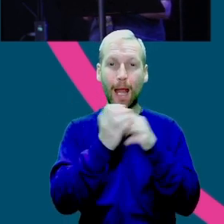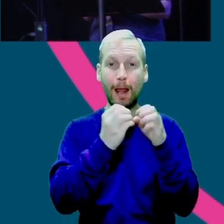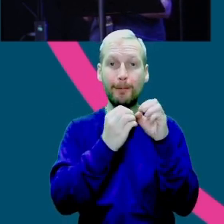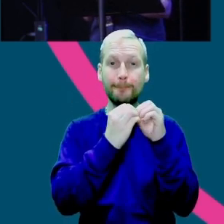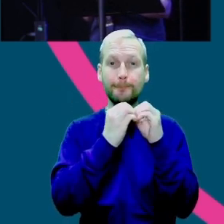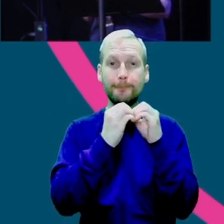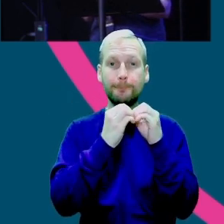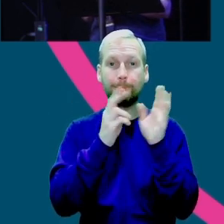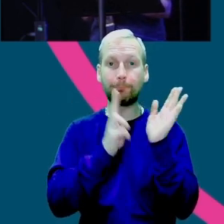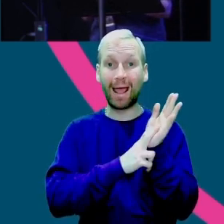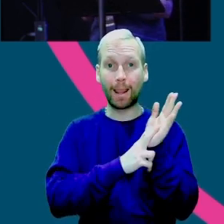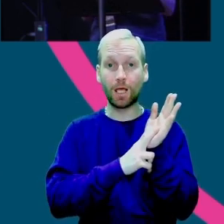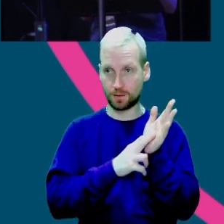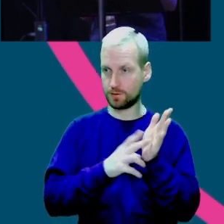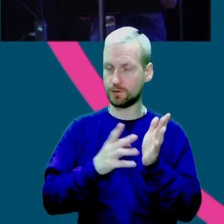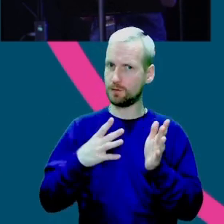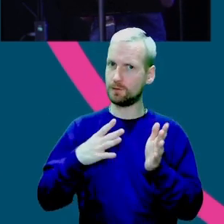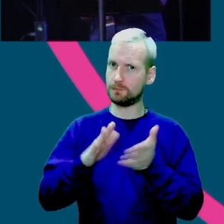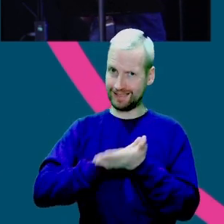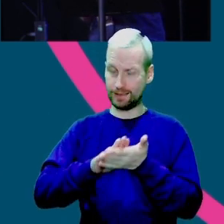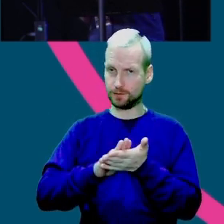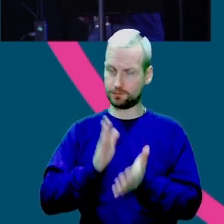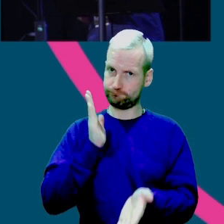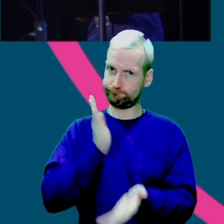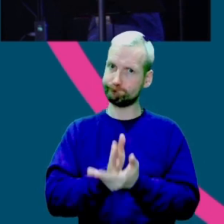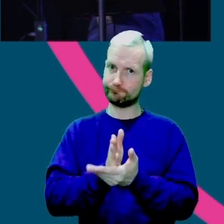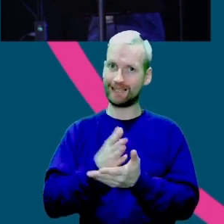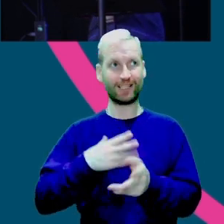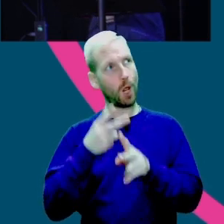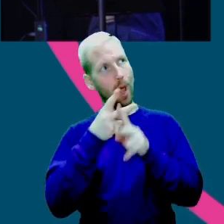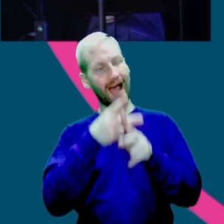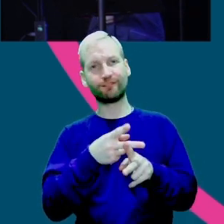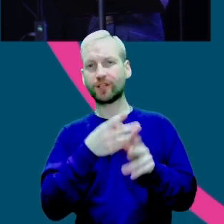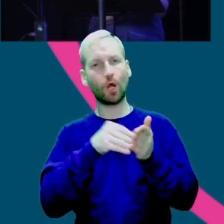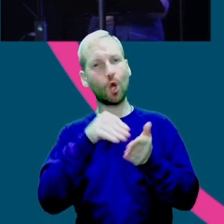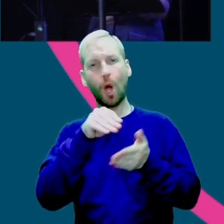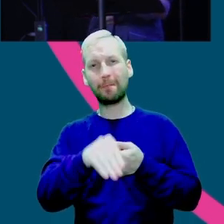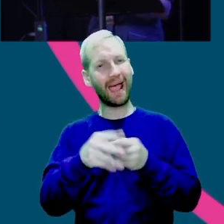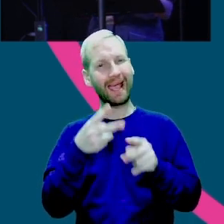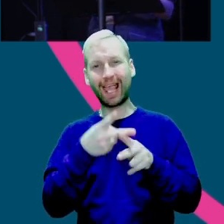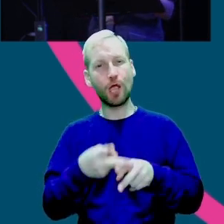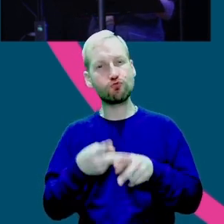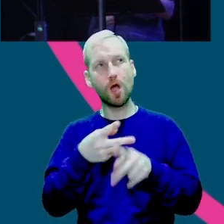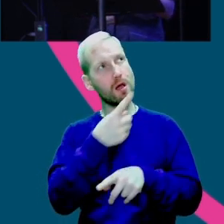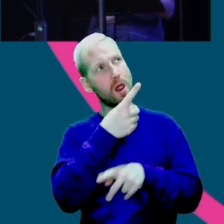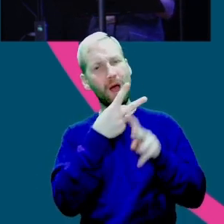our unpaid carers. Next slide, please.